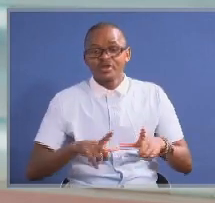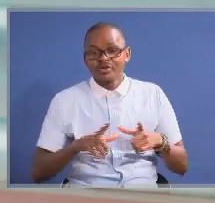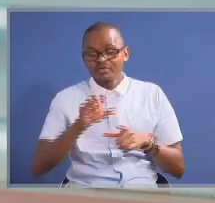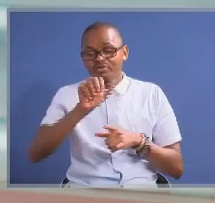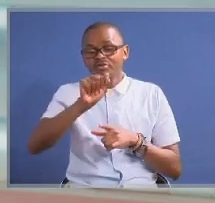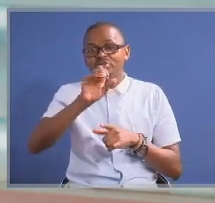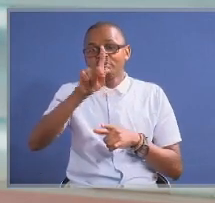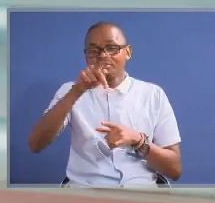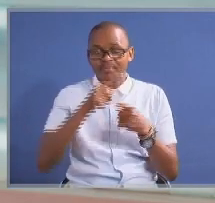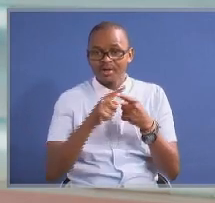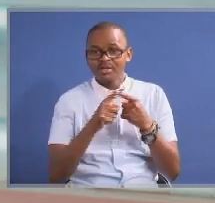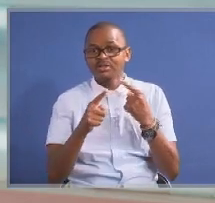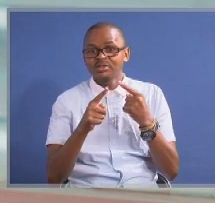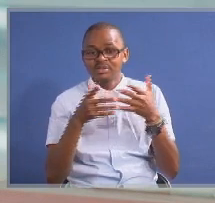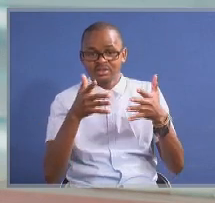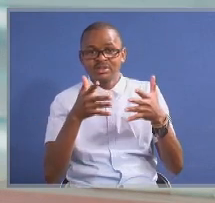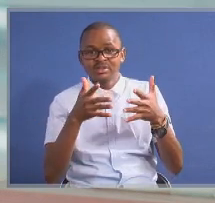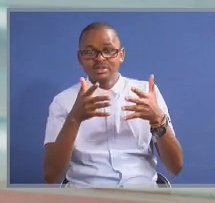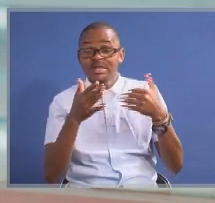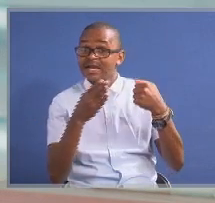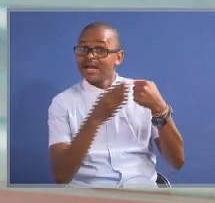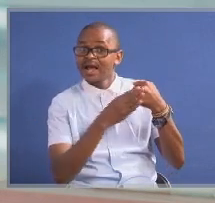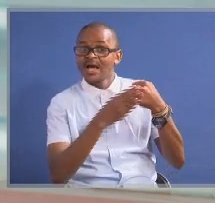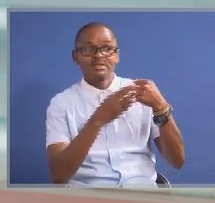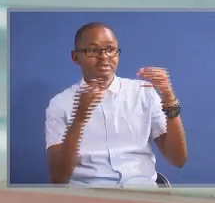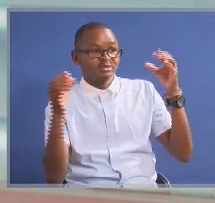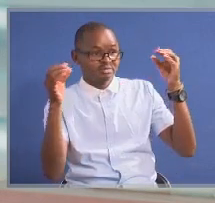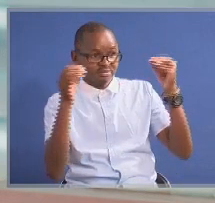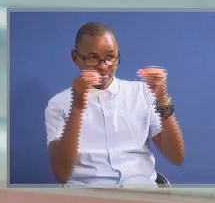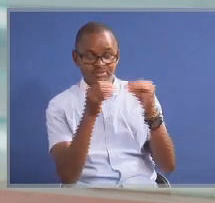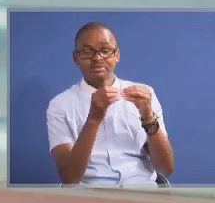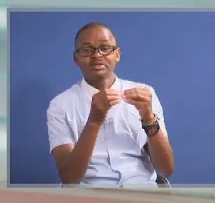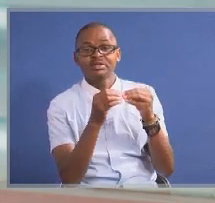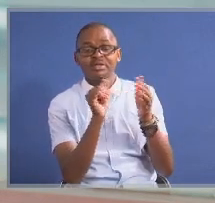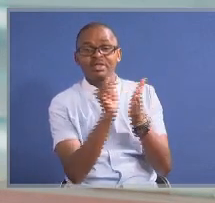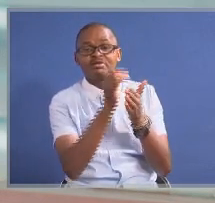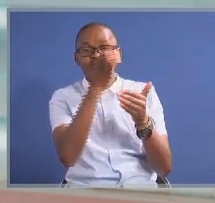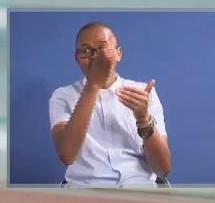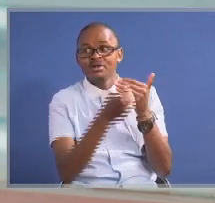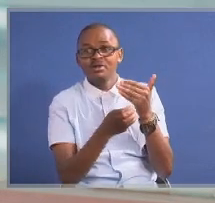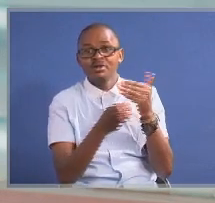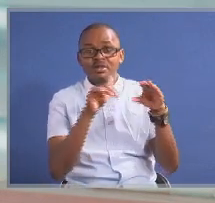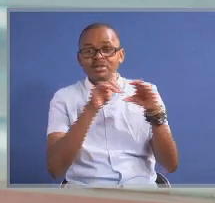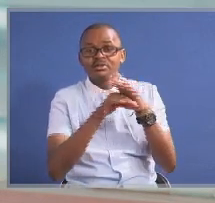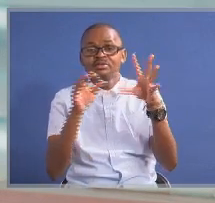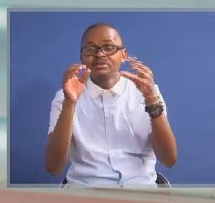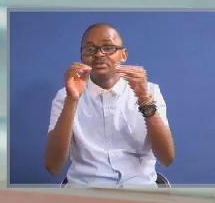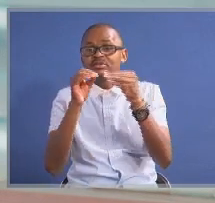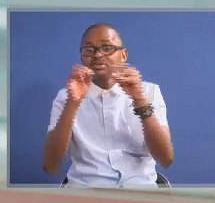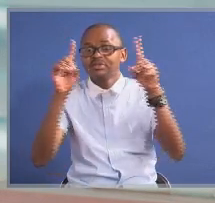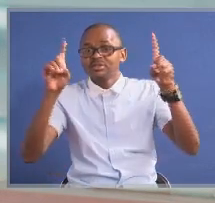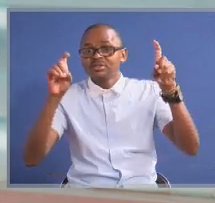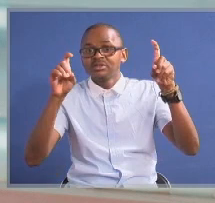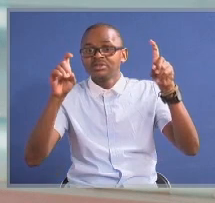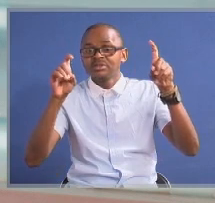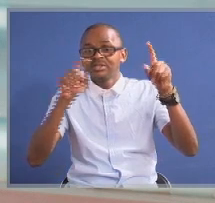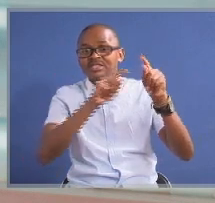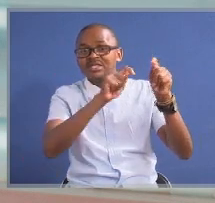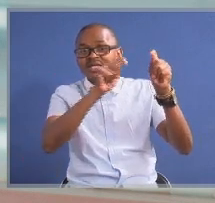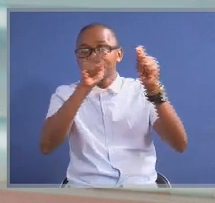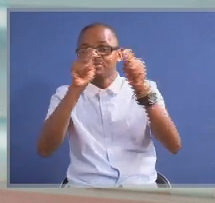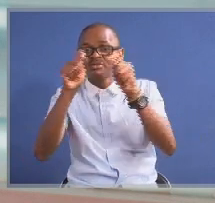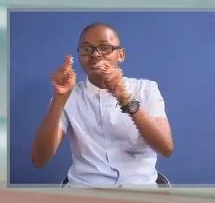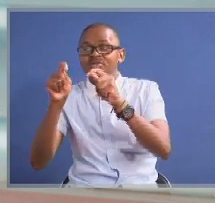ACP. Right. But this is the ninth summit that was concluded in a meeting themed A